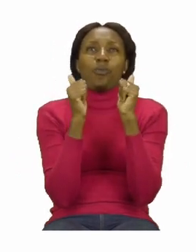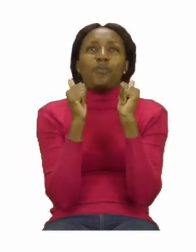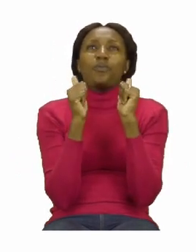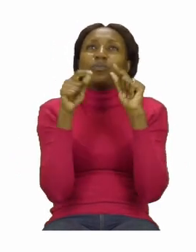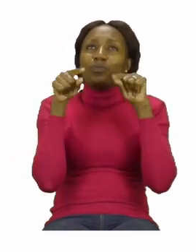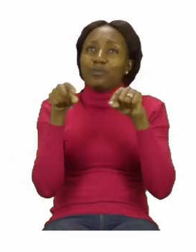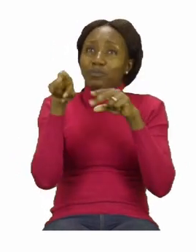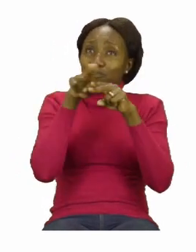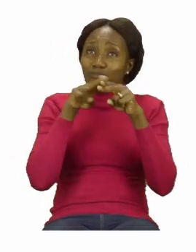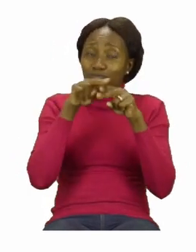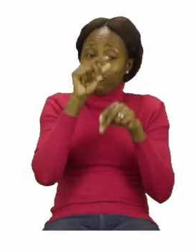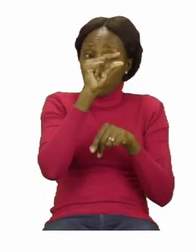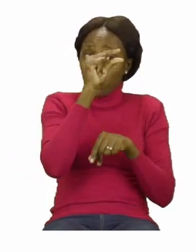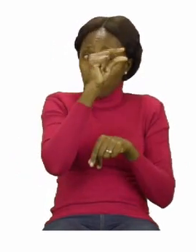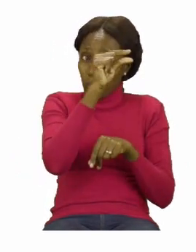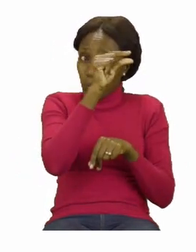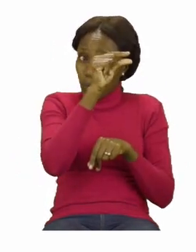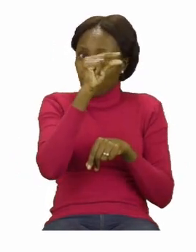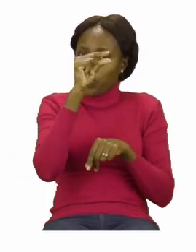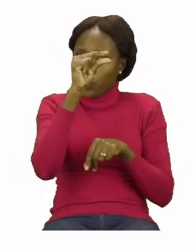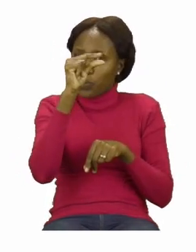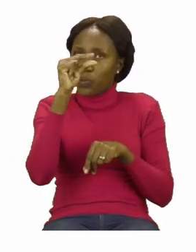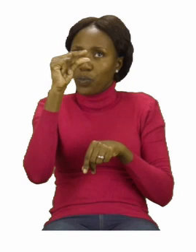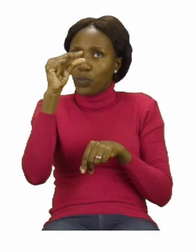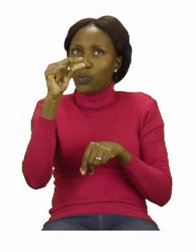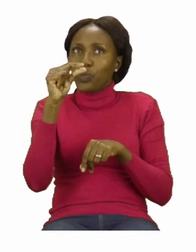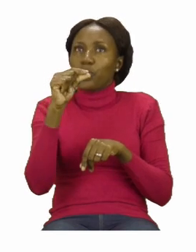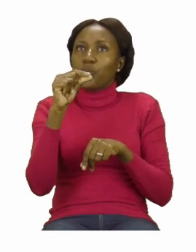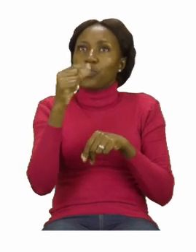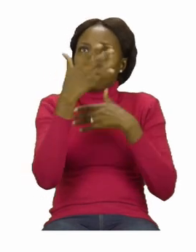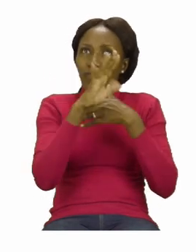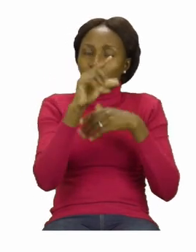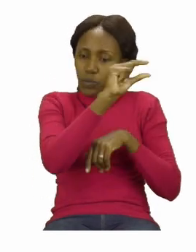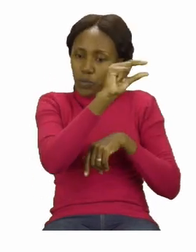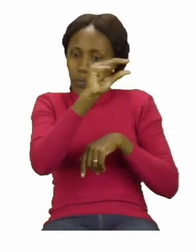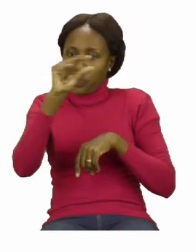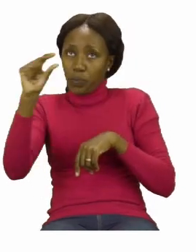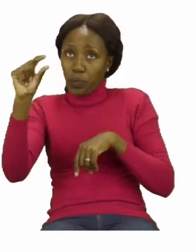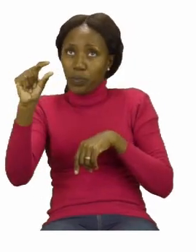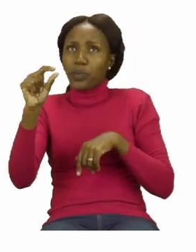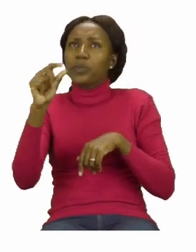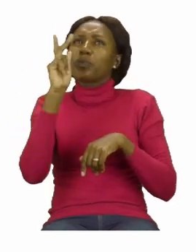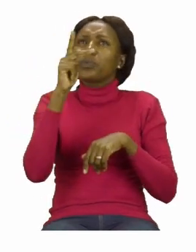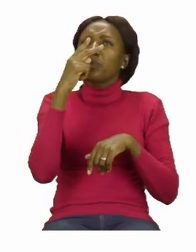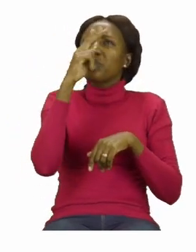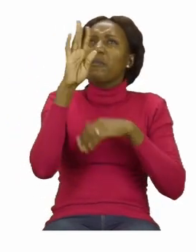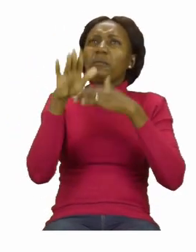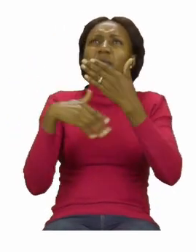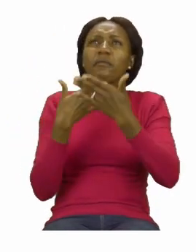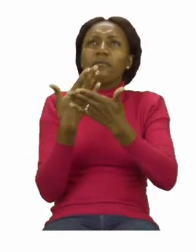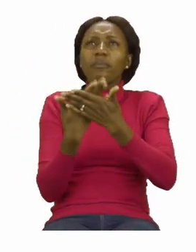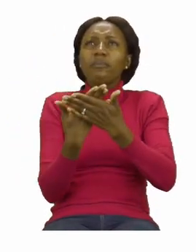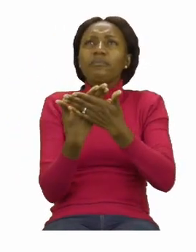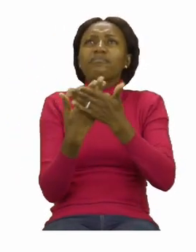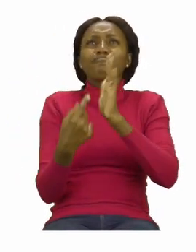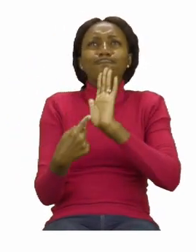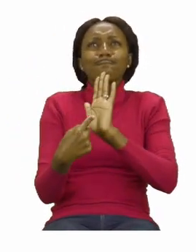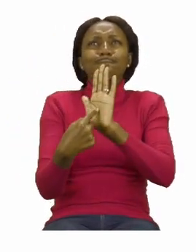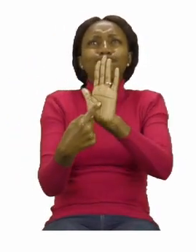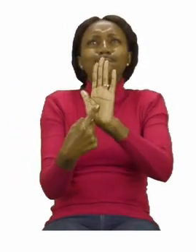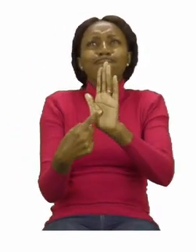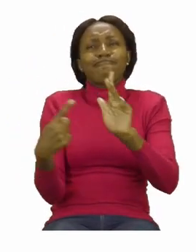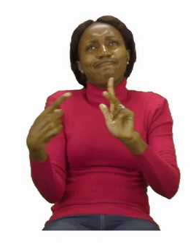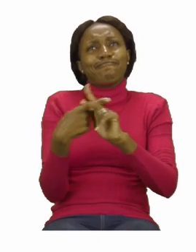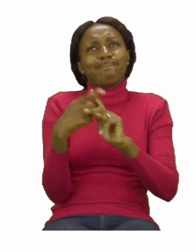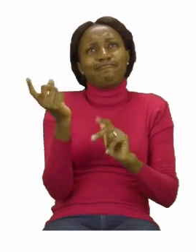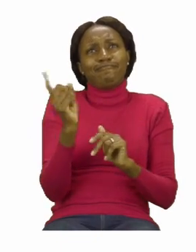to complete the sentences. To help us, we also have pictures that are going to be there to show us which